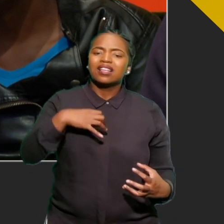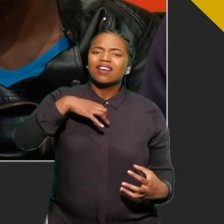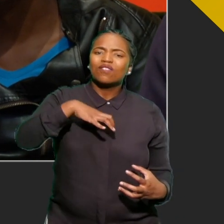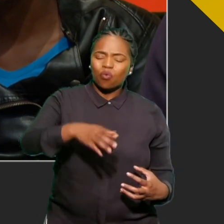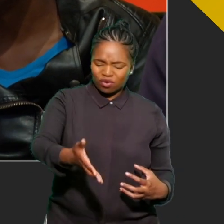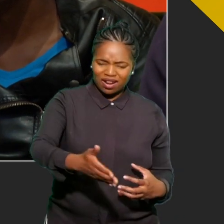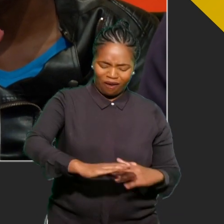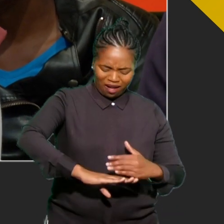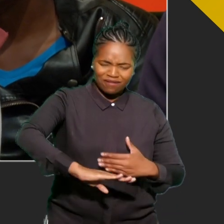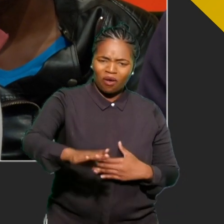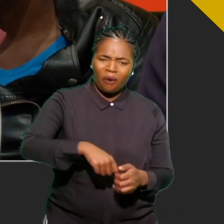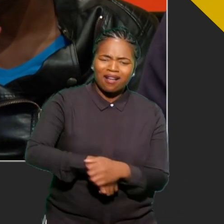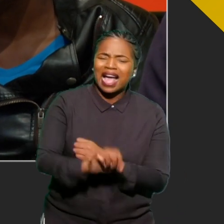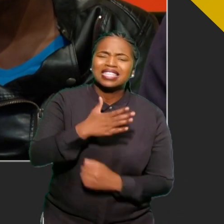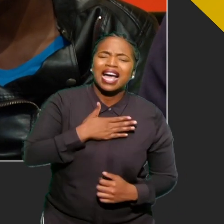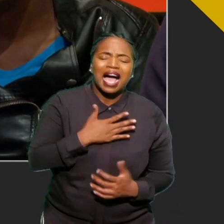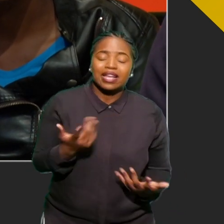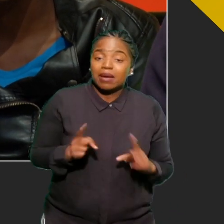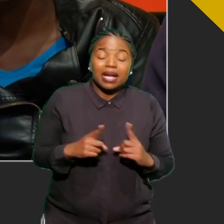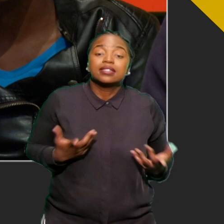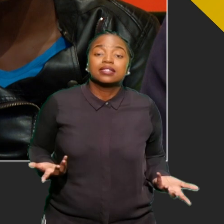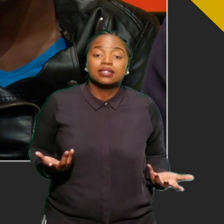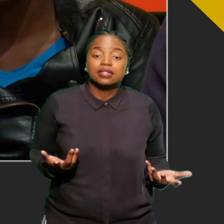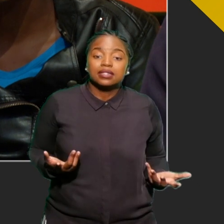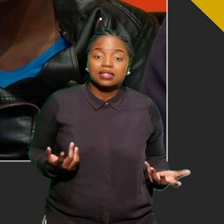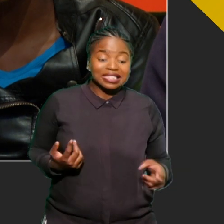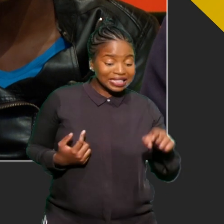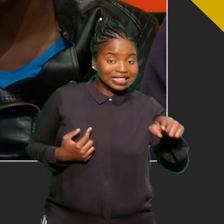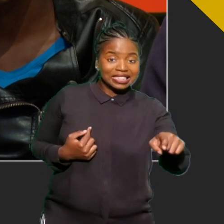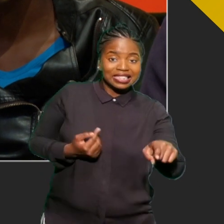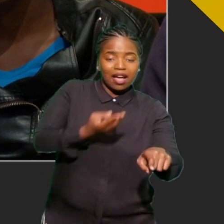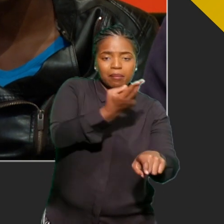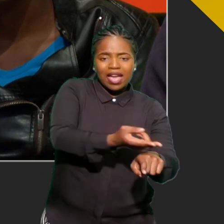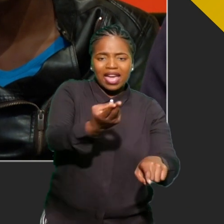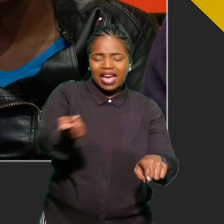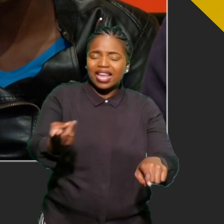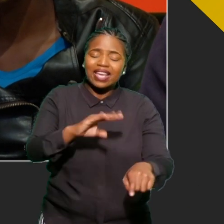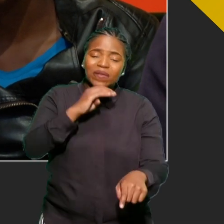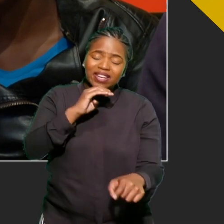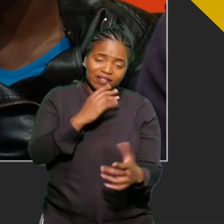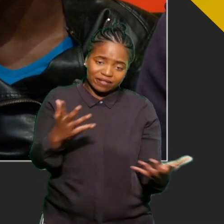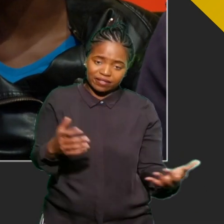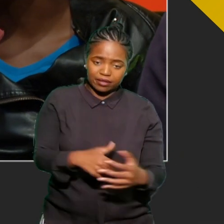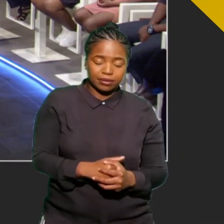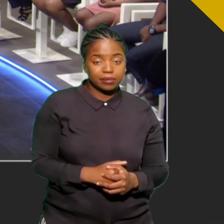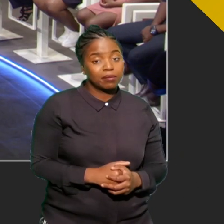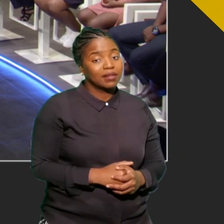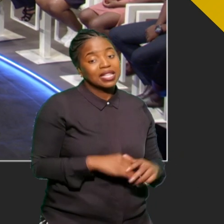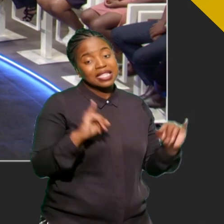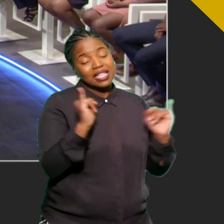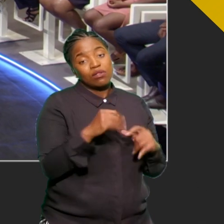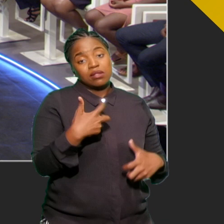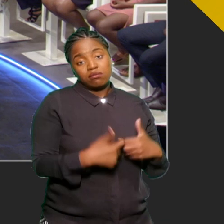ukumbona tetela phansi asifuni asithandi, but just because another patient is occupying the bed. Eish. And I think Melody, it's a serious